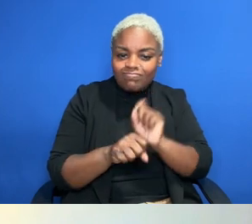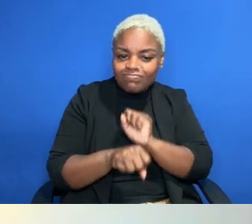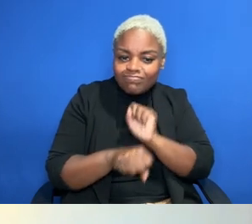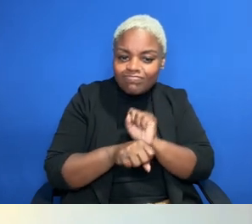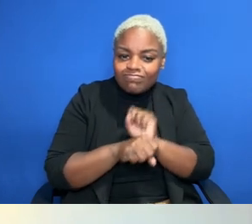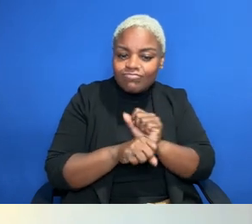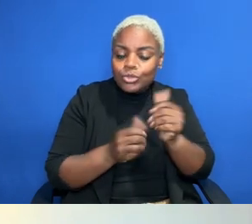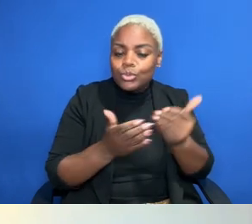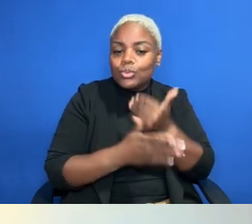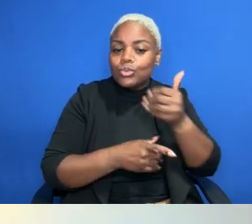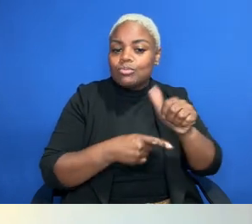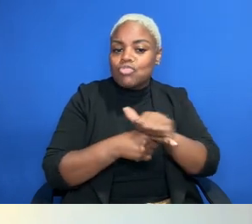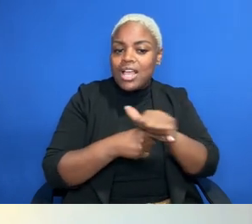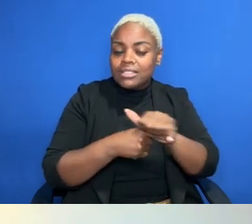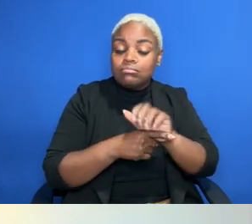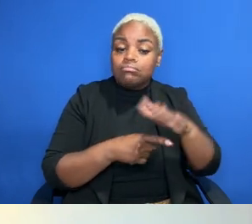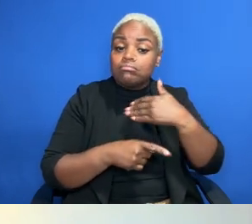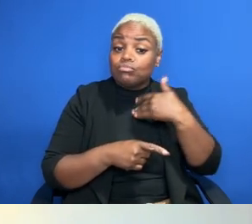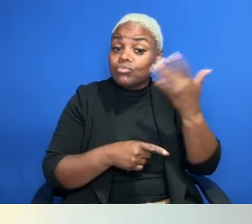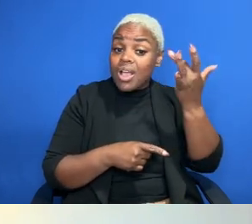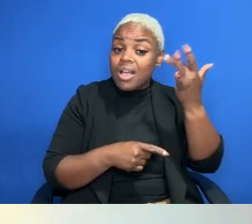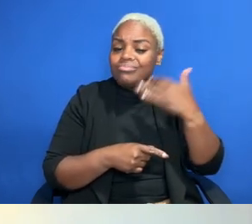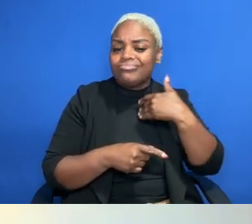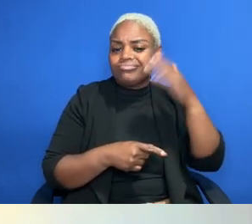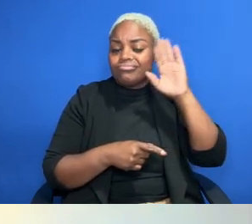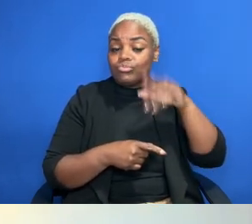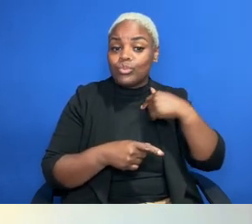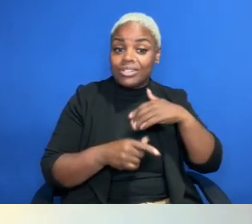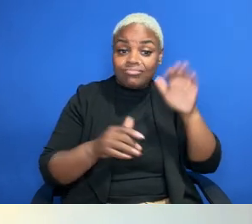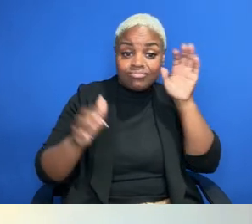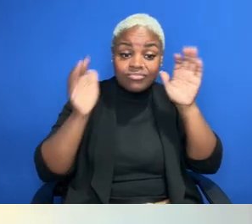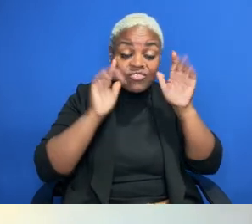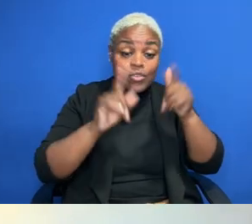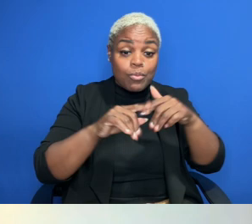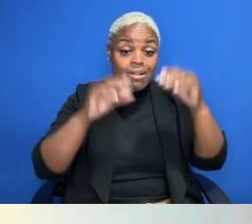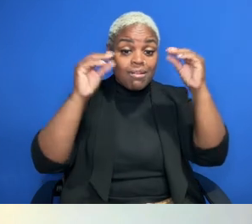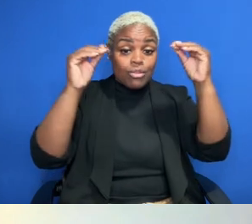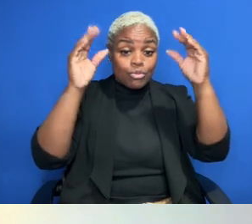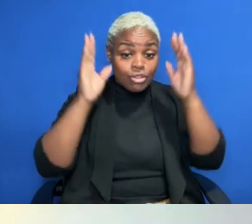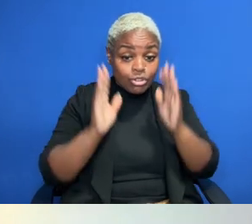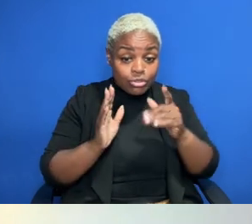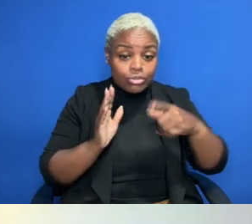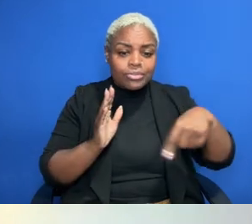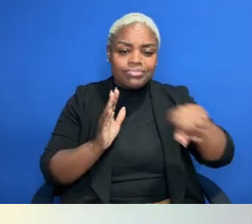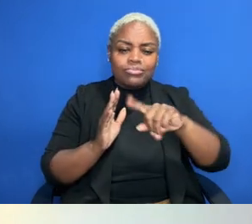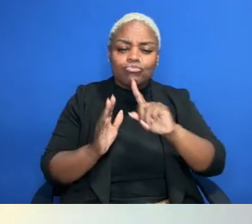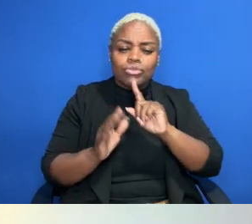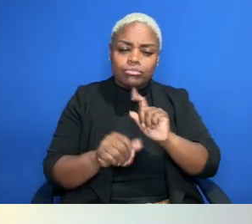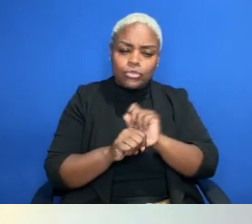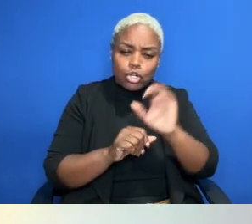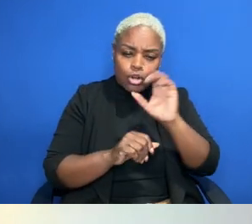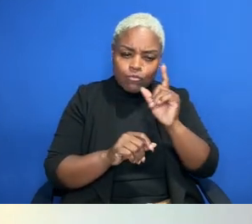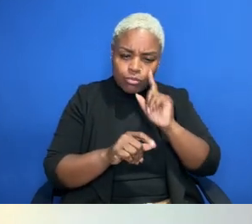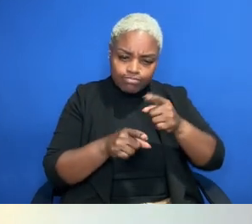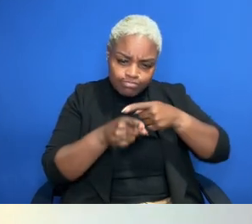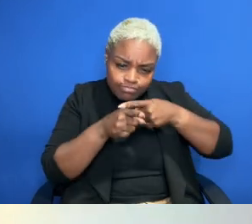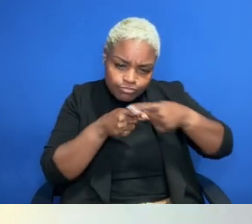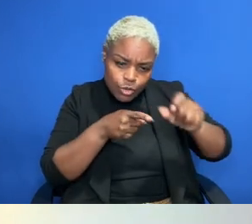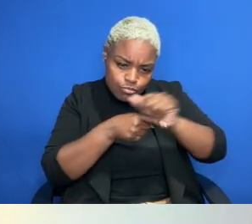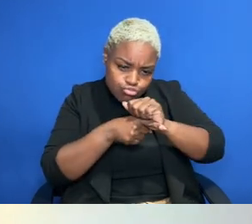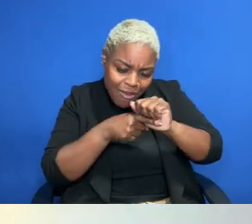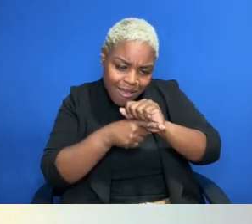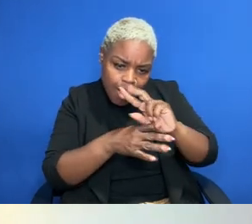tools to embrace these new practices. Because I know what we hear from educators a lot is that they're really looking